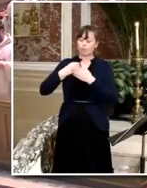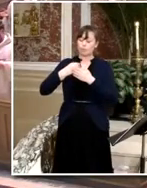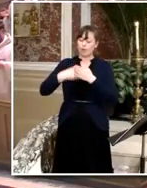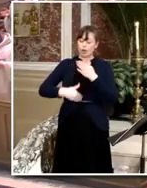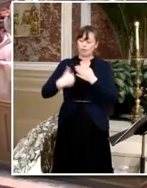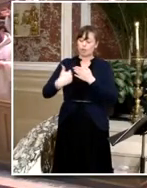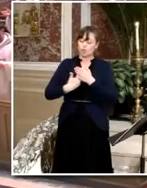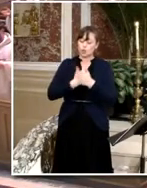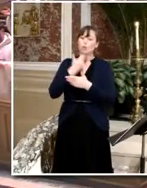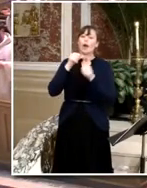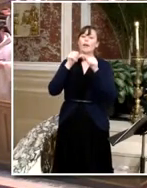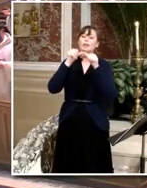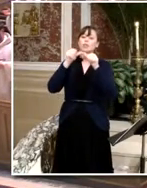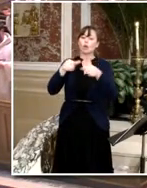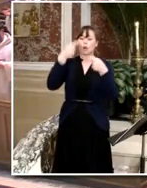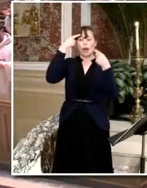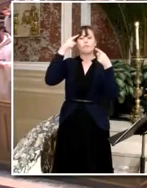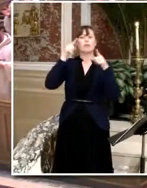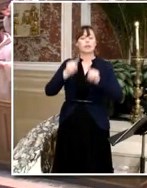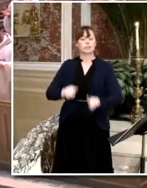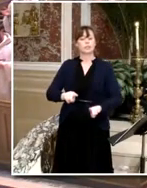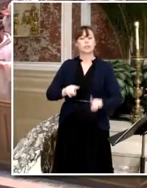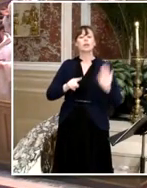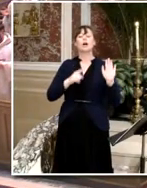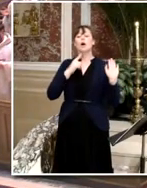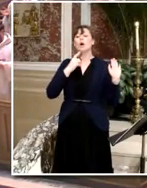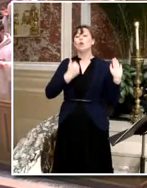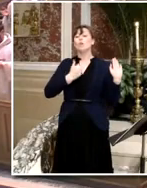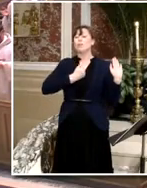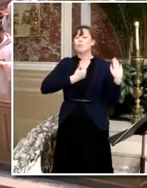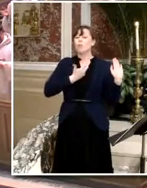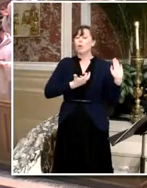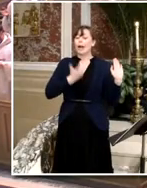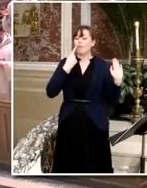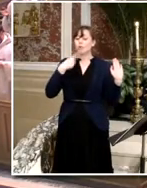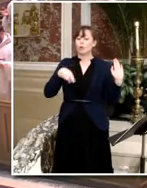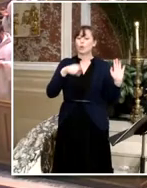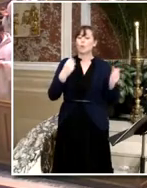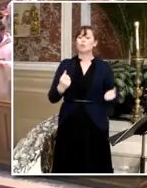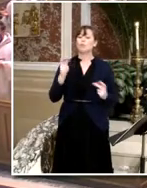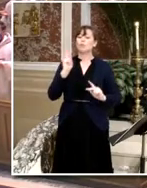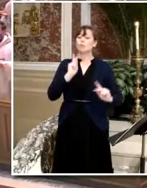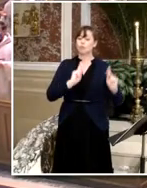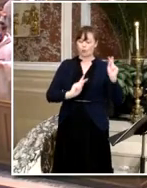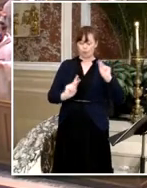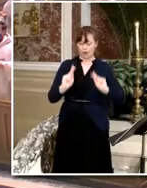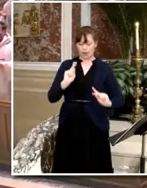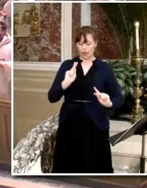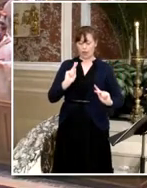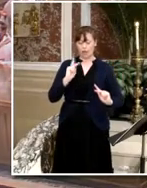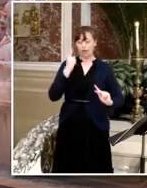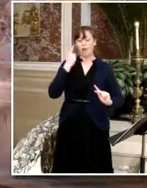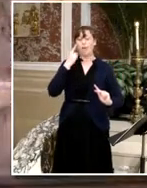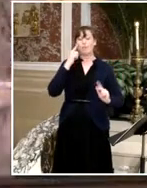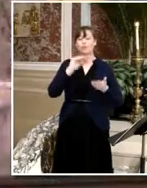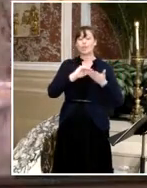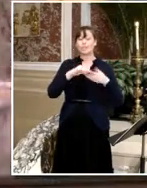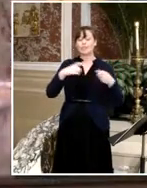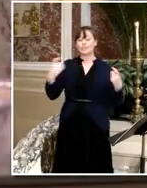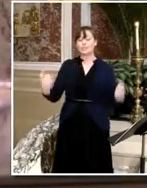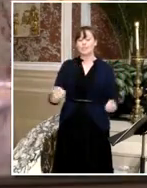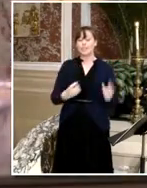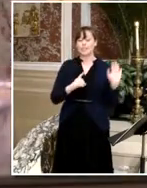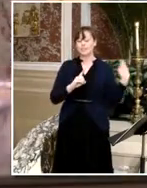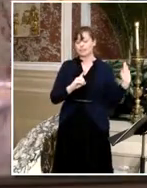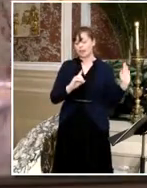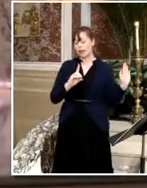the blood of the new and eternal covenant, which will be poured out for you and for many for the forgiveness